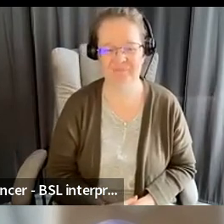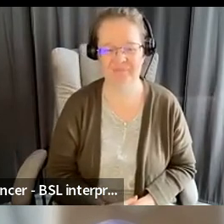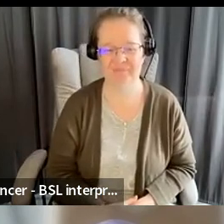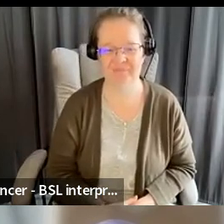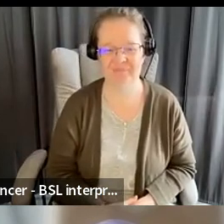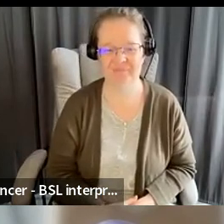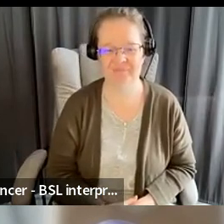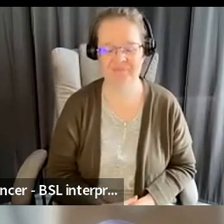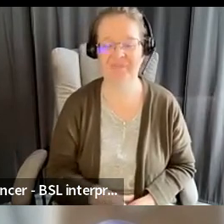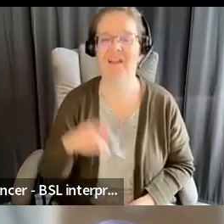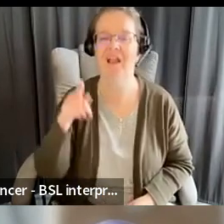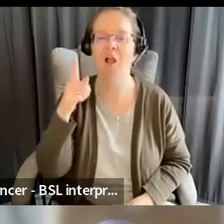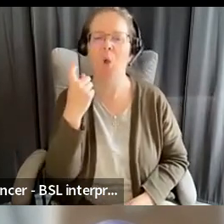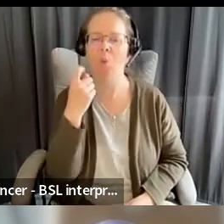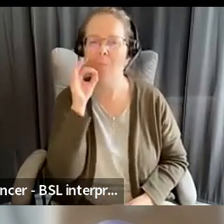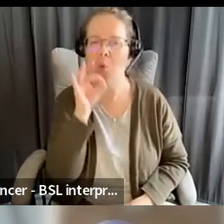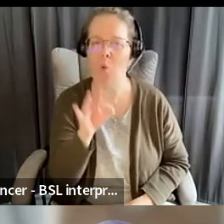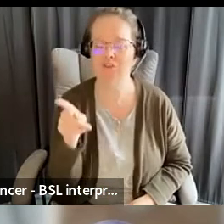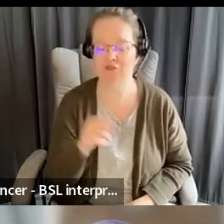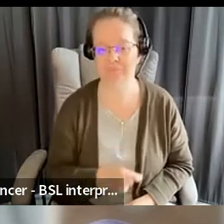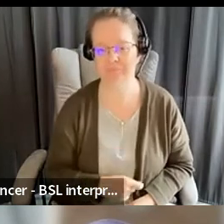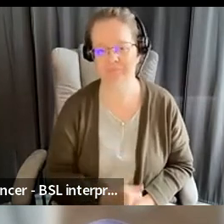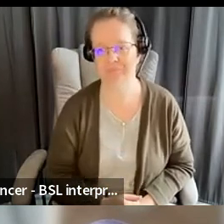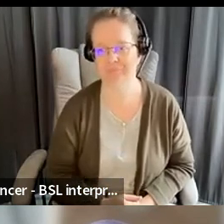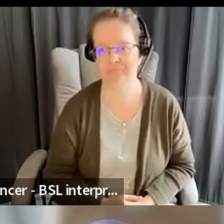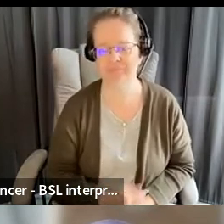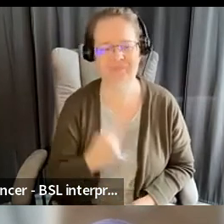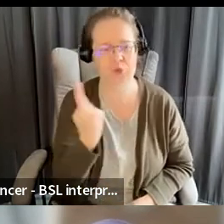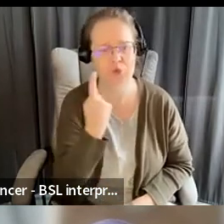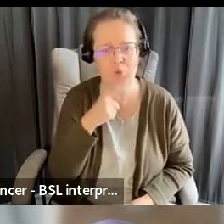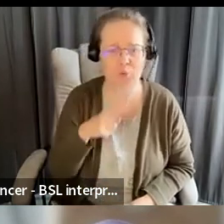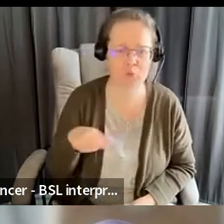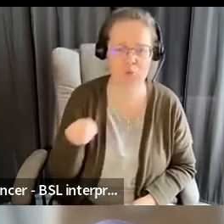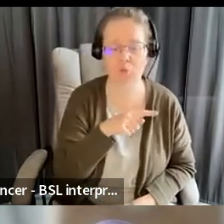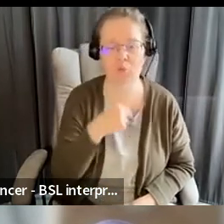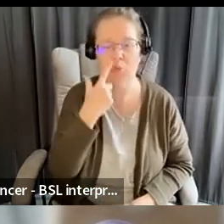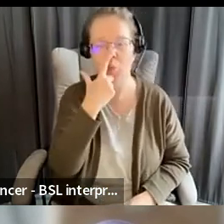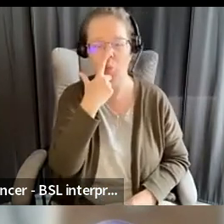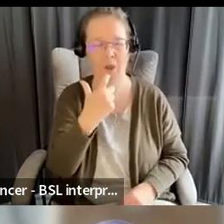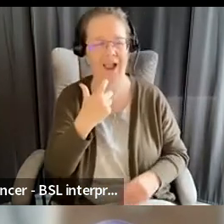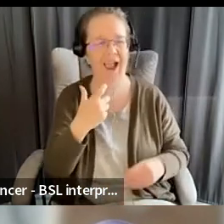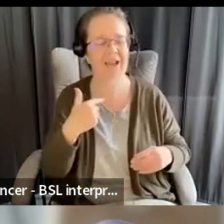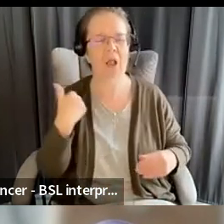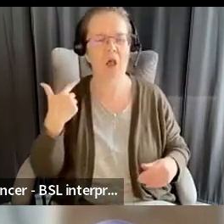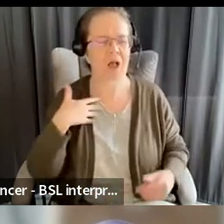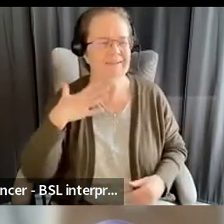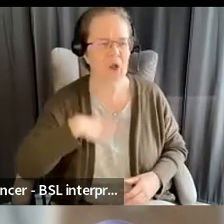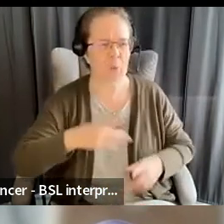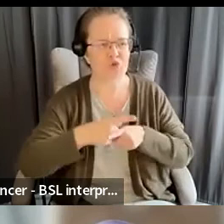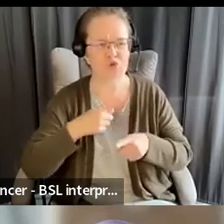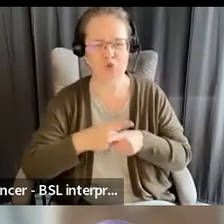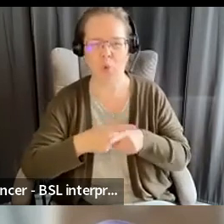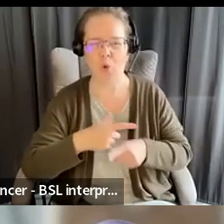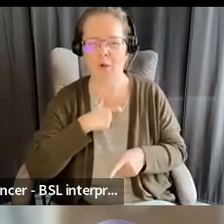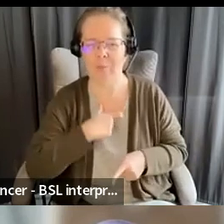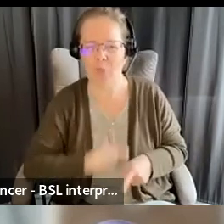Also, one more question. Is there anyone who candidates can reach out to if they want to discuss roles in more